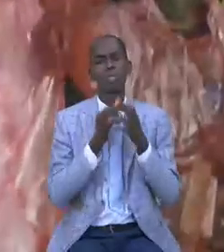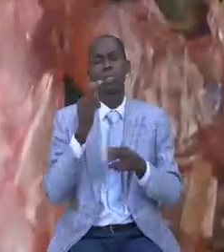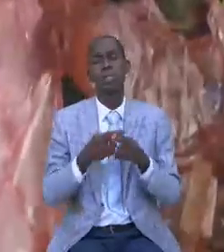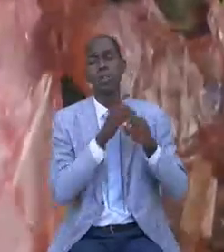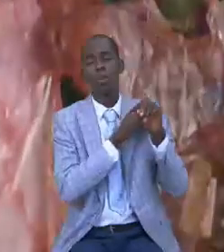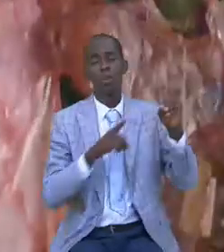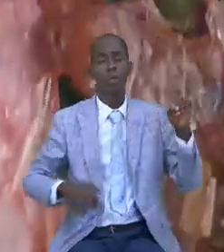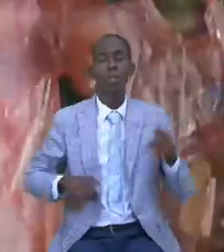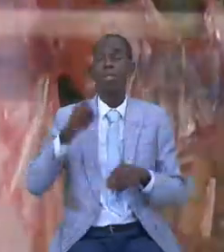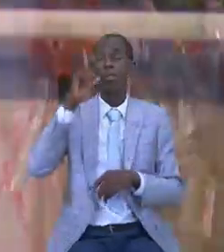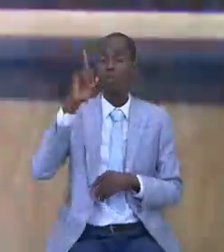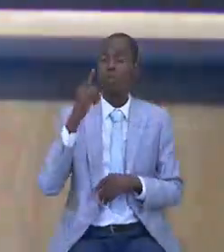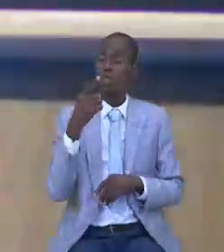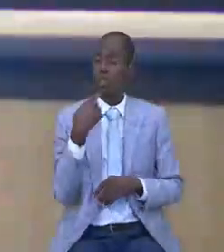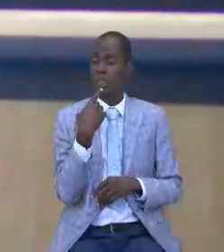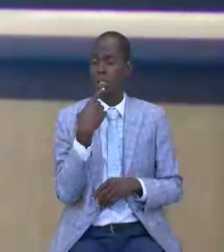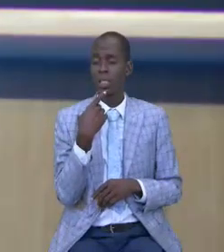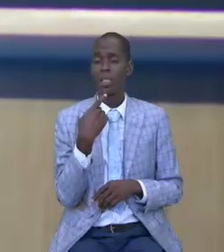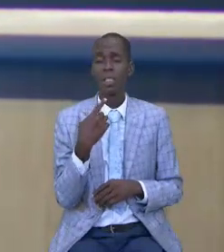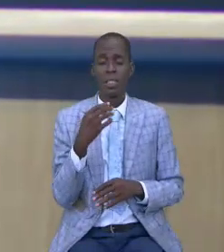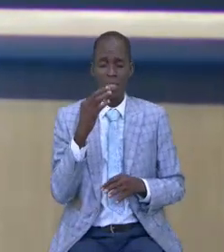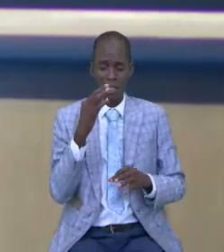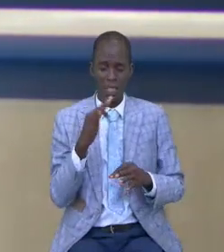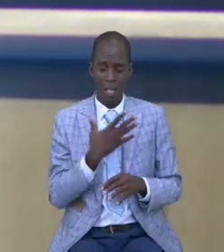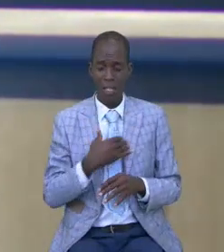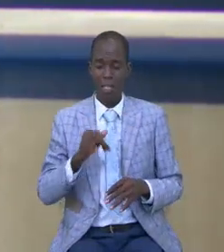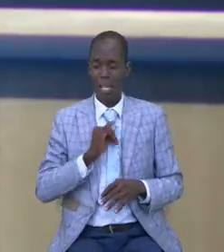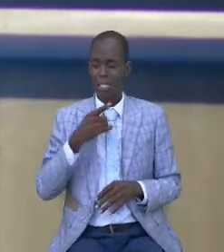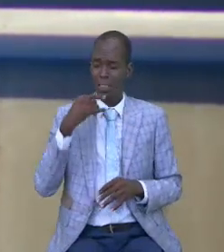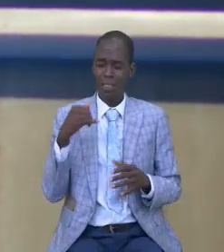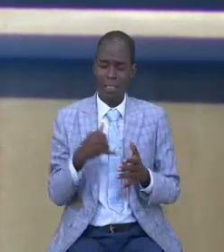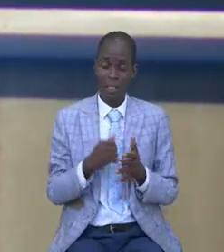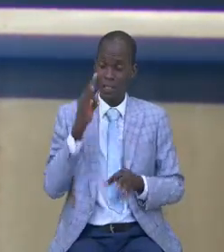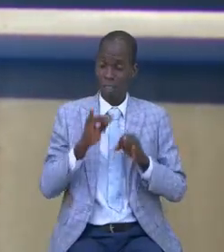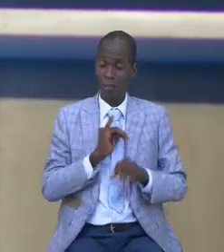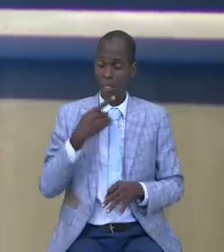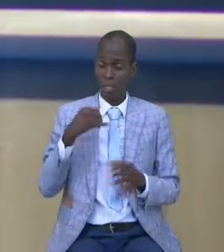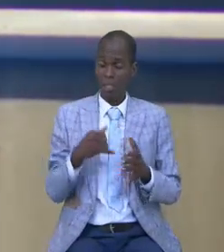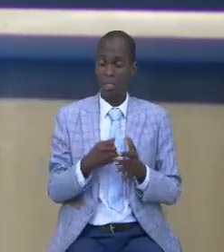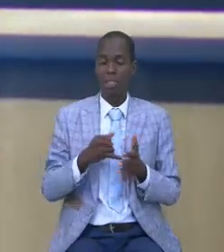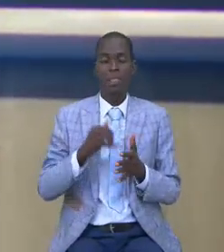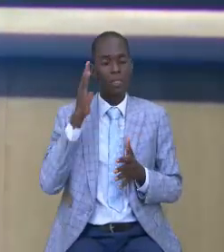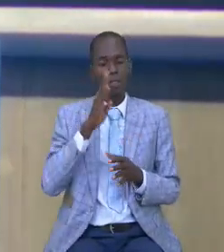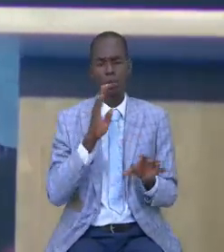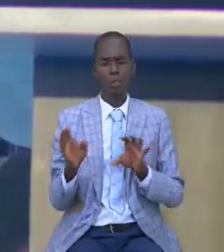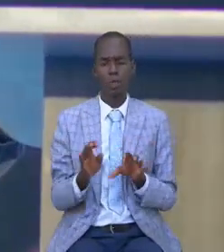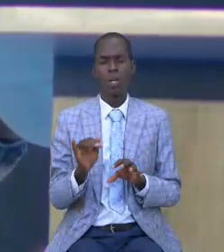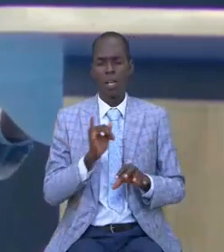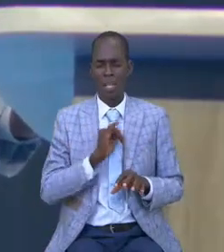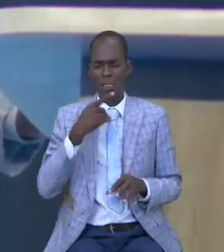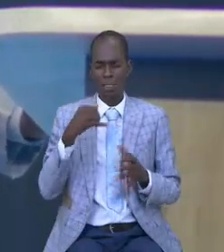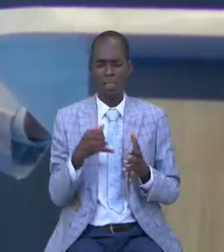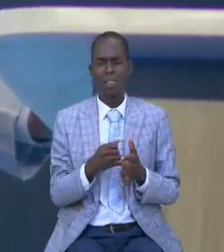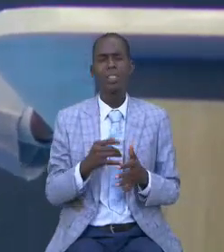Lord, you said, if I say it, that it will be done. I say it, receive